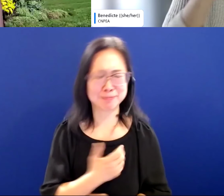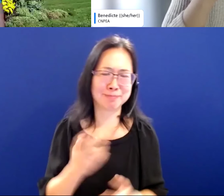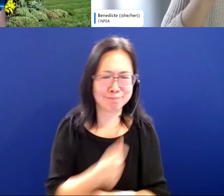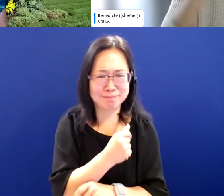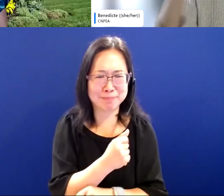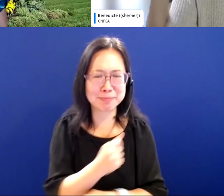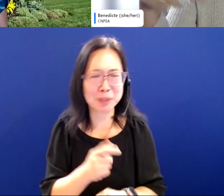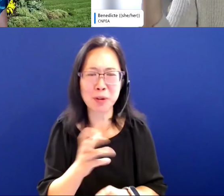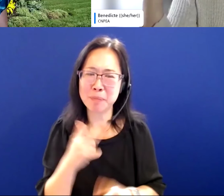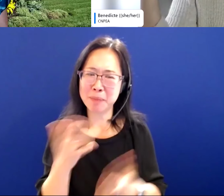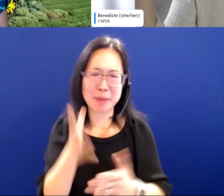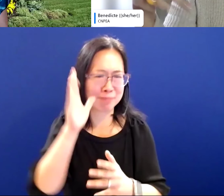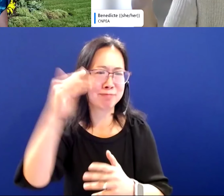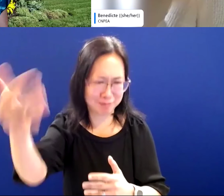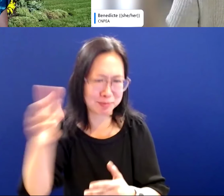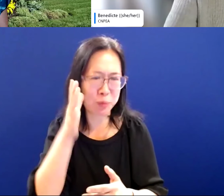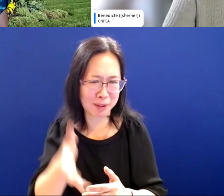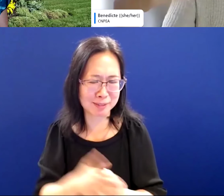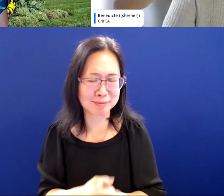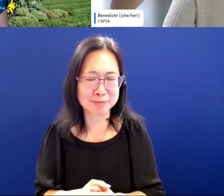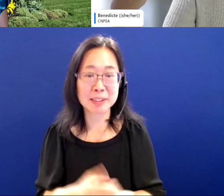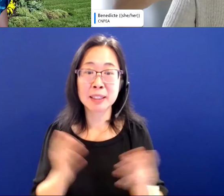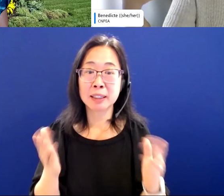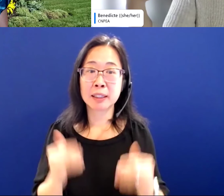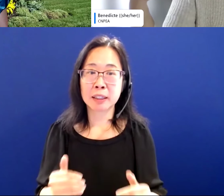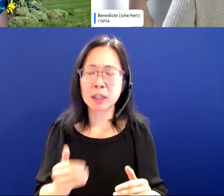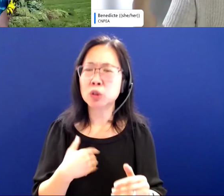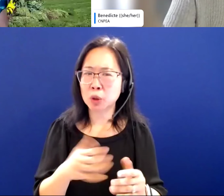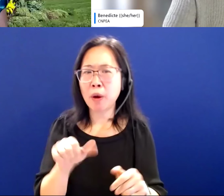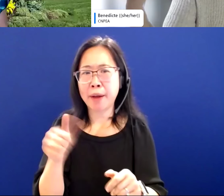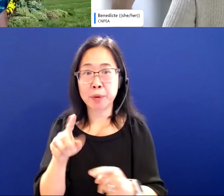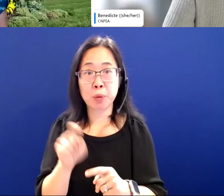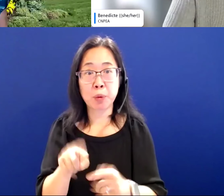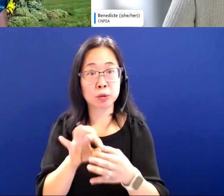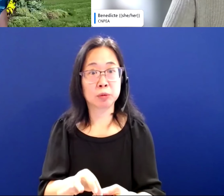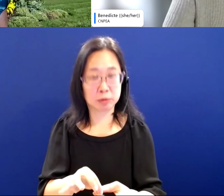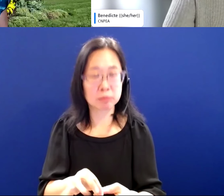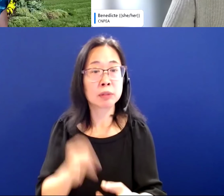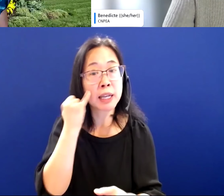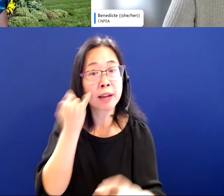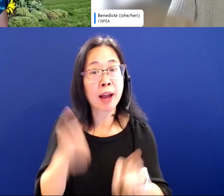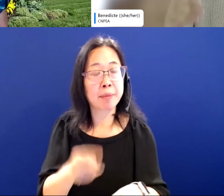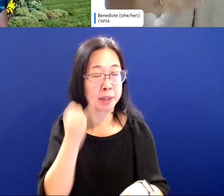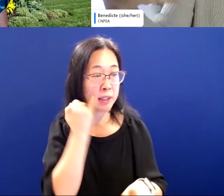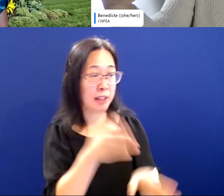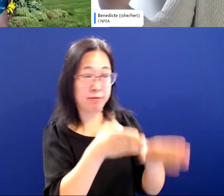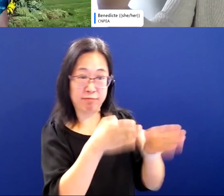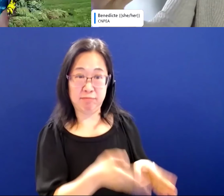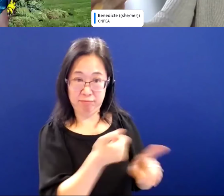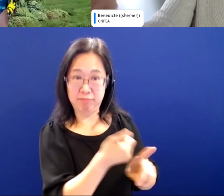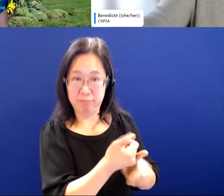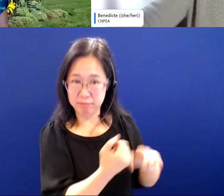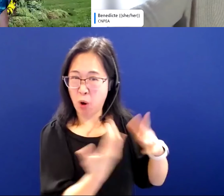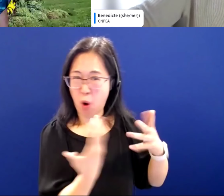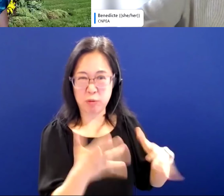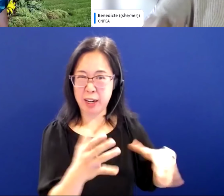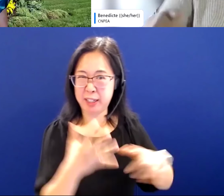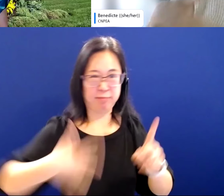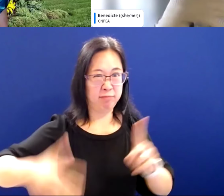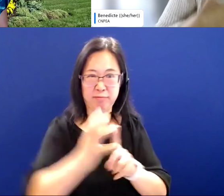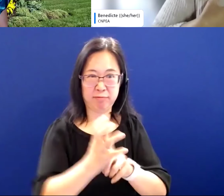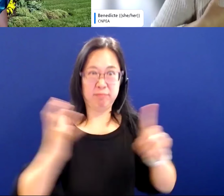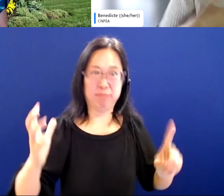There's a question about the sort of, there's a vicious cycle of if you are already socially isolated and ageism makes